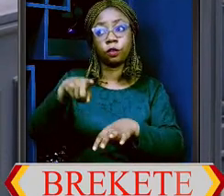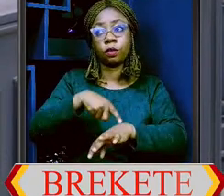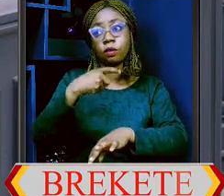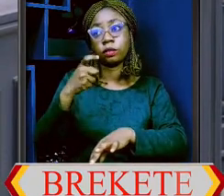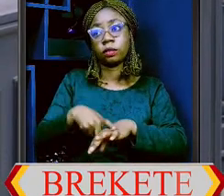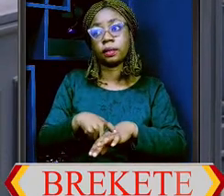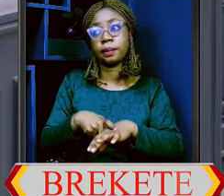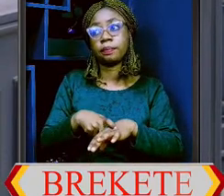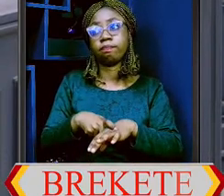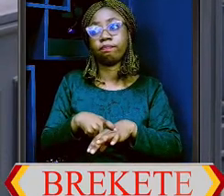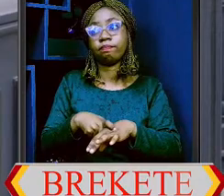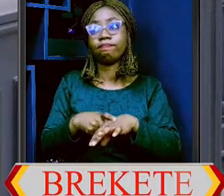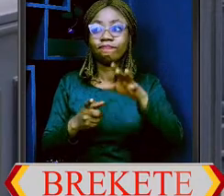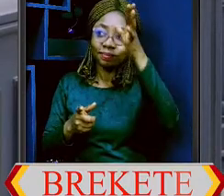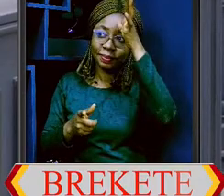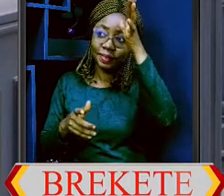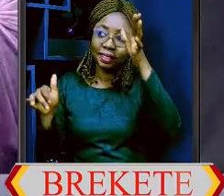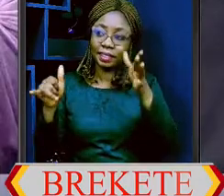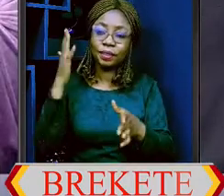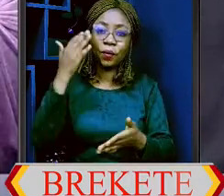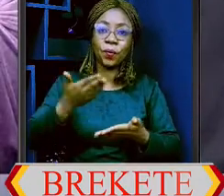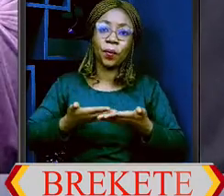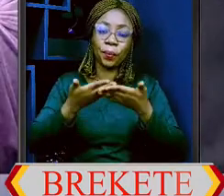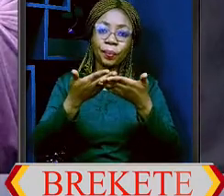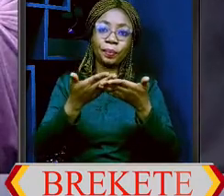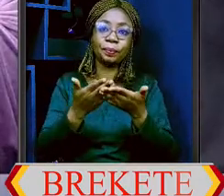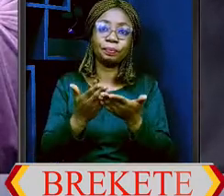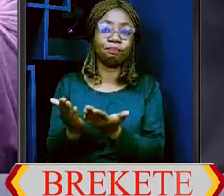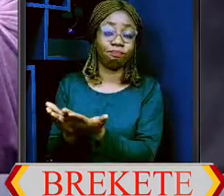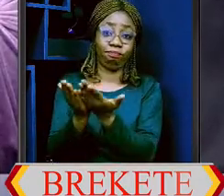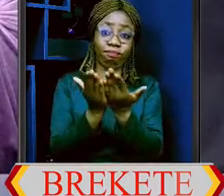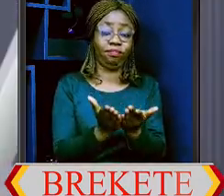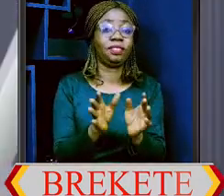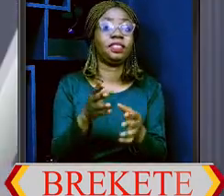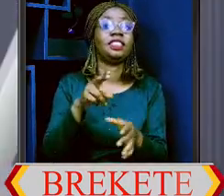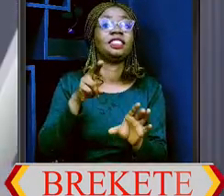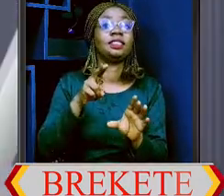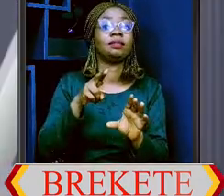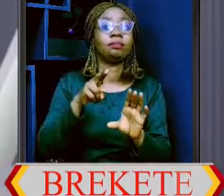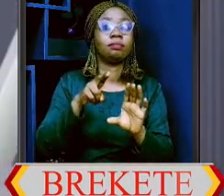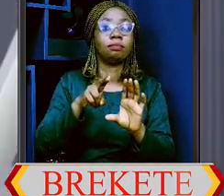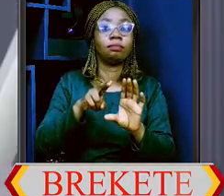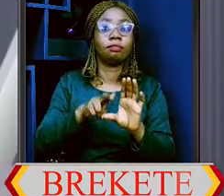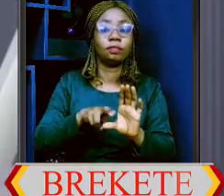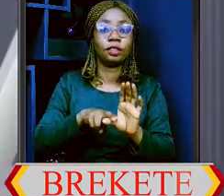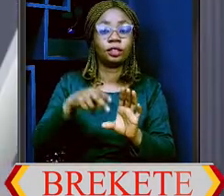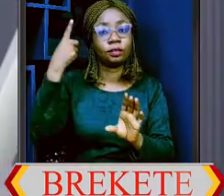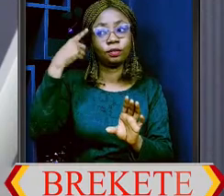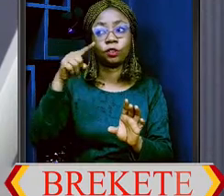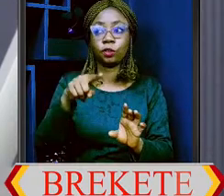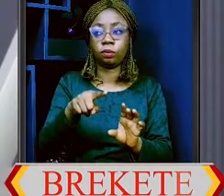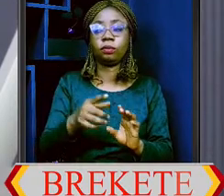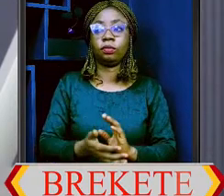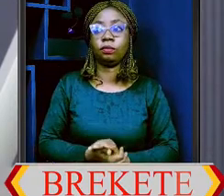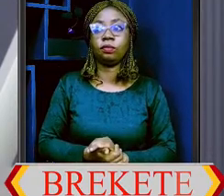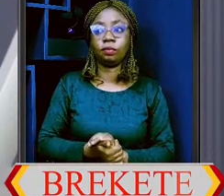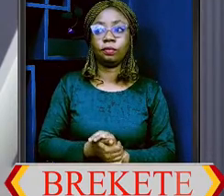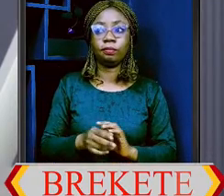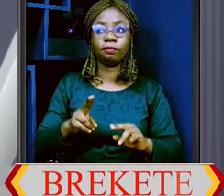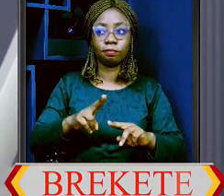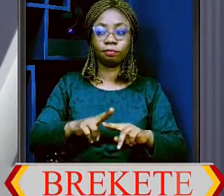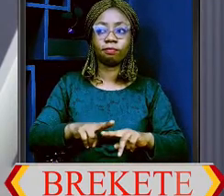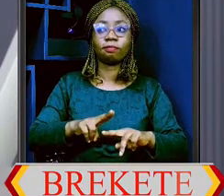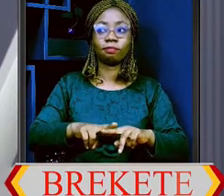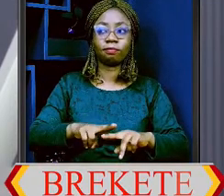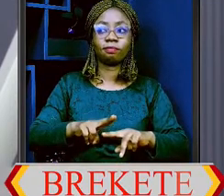other day daddy they go bring chair for you just that place where you stand shift sir they go put for